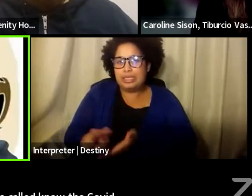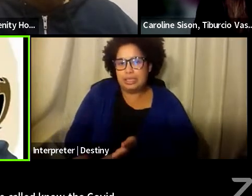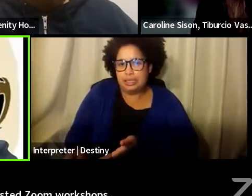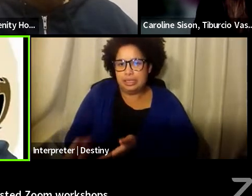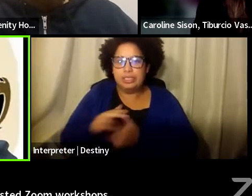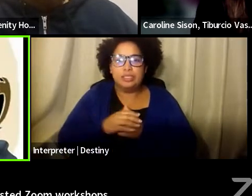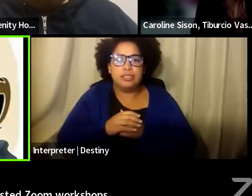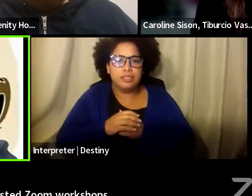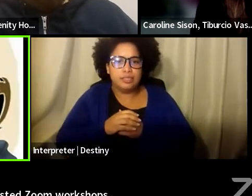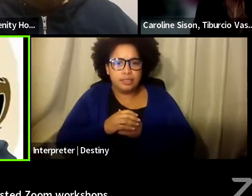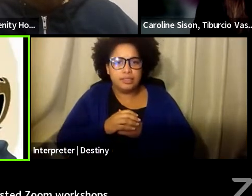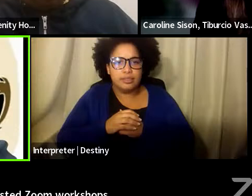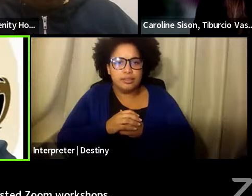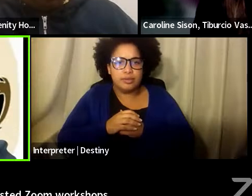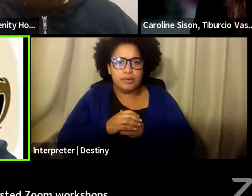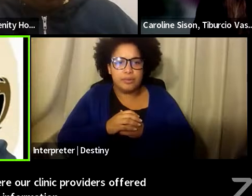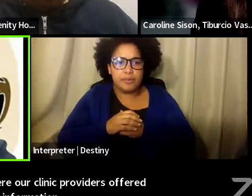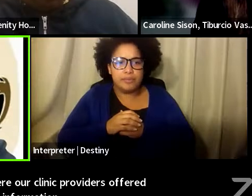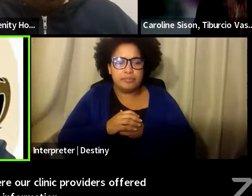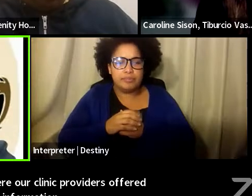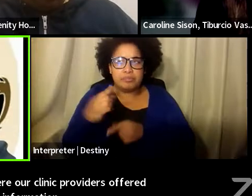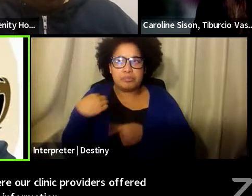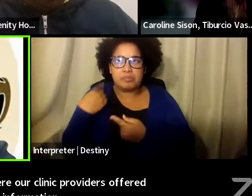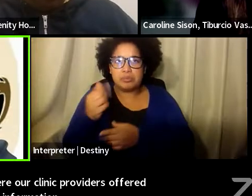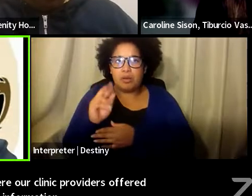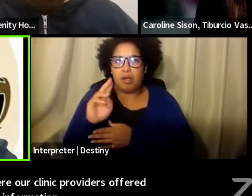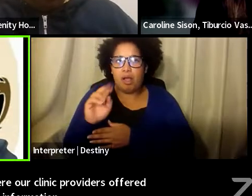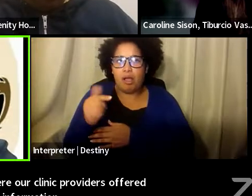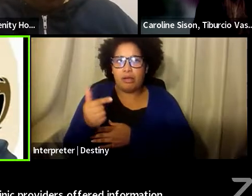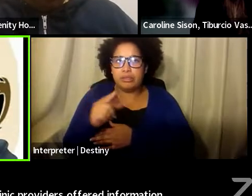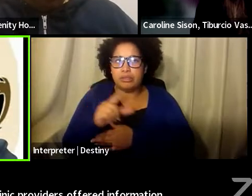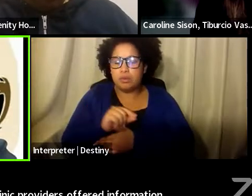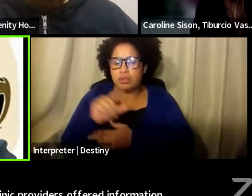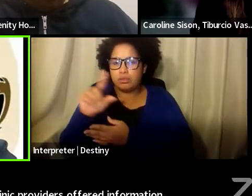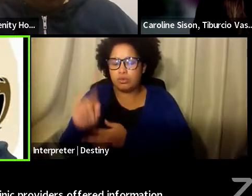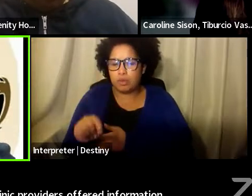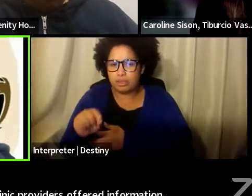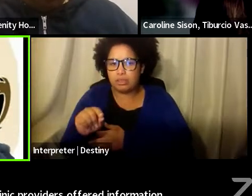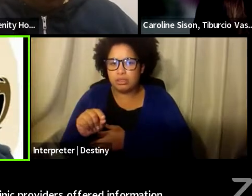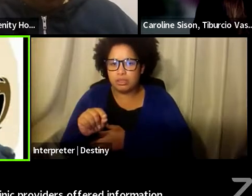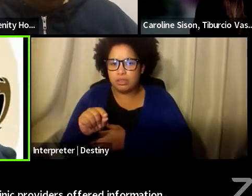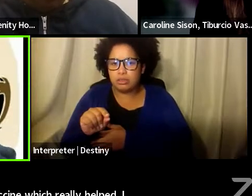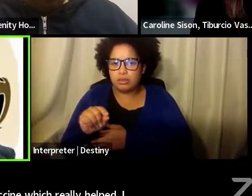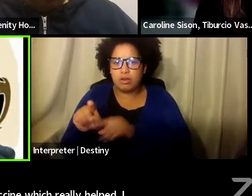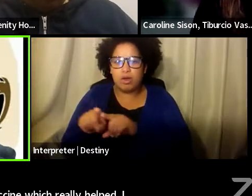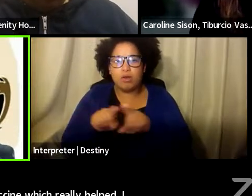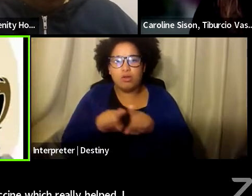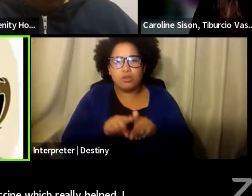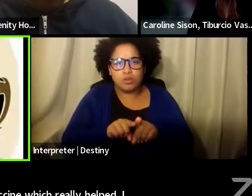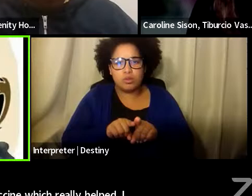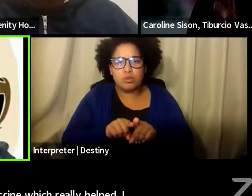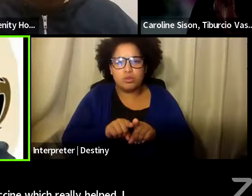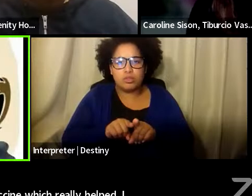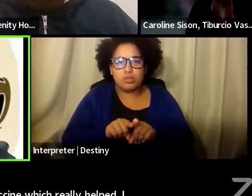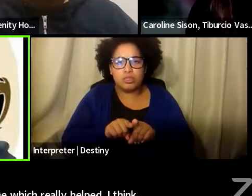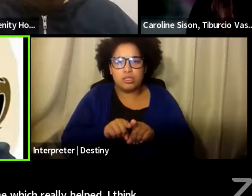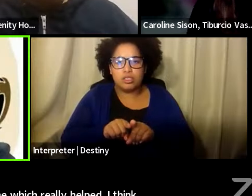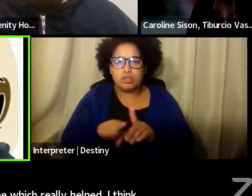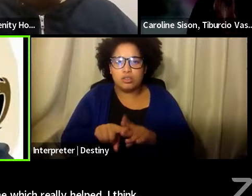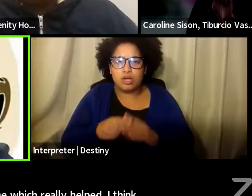basis, really since August of 2020. And then also, standing up kind of some of the first